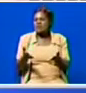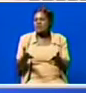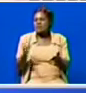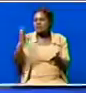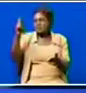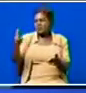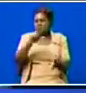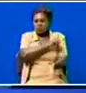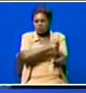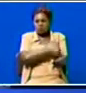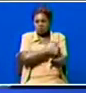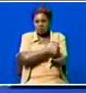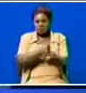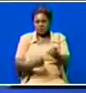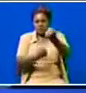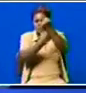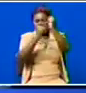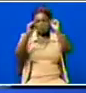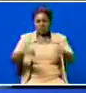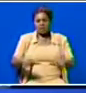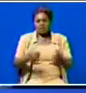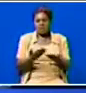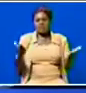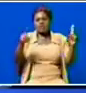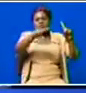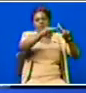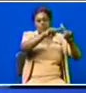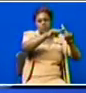executive authorities. He can support anything positive that the